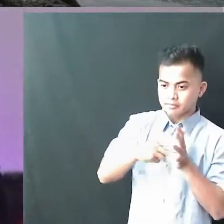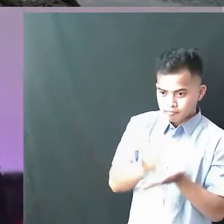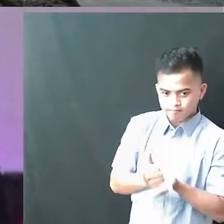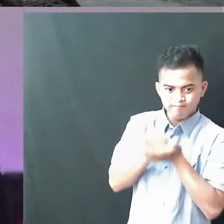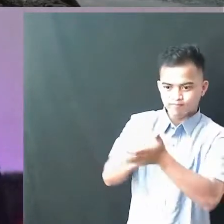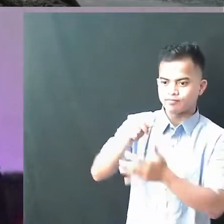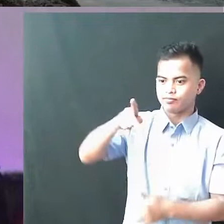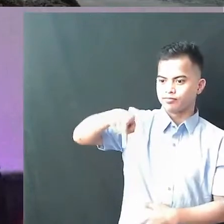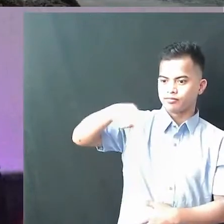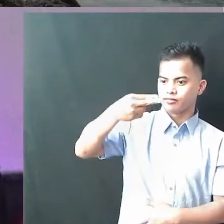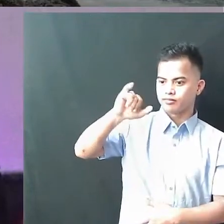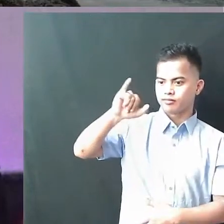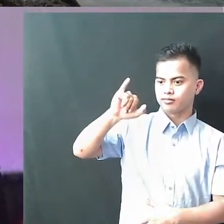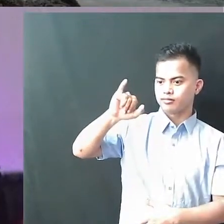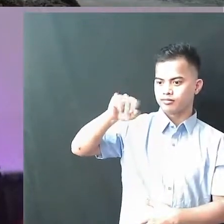read